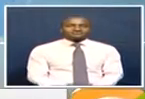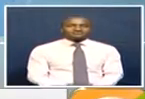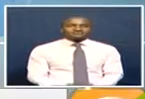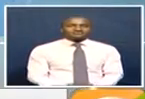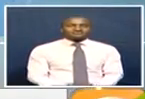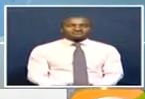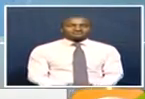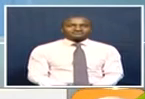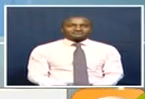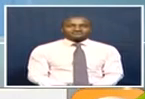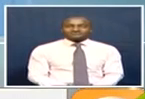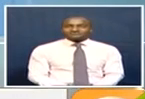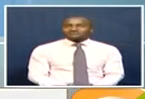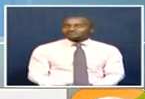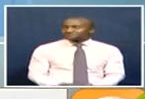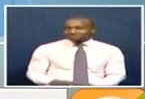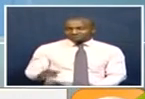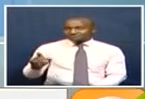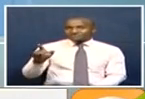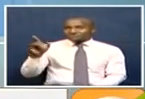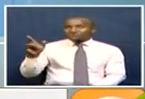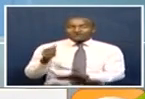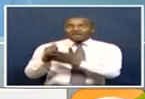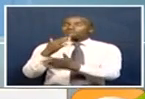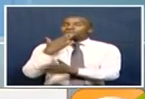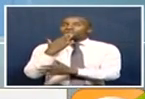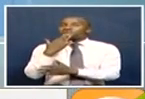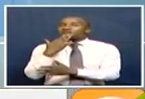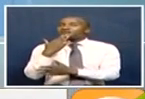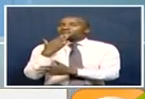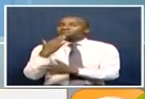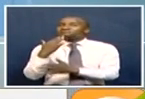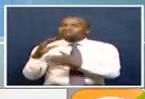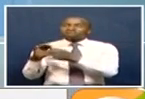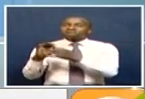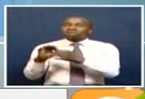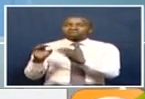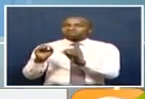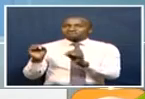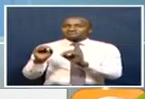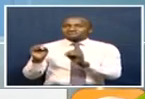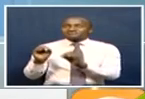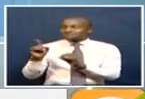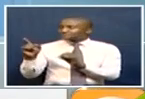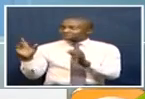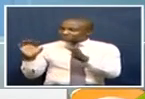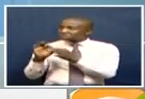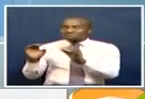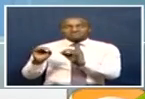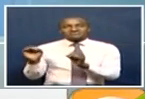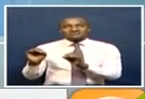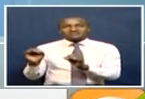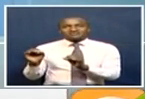Victor, don't you say, he disagrees that you did not help the Luyas. His Luyas ever are not united, as ever are not